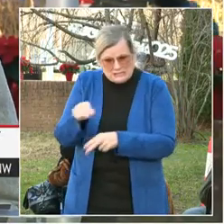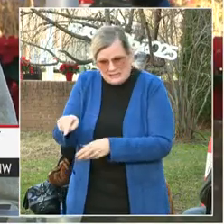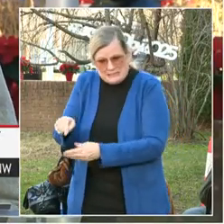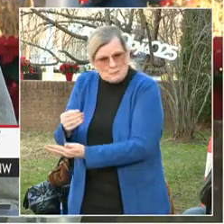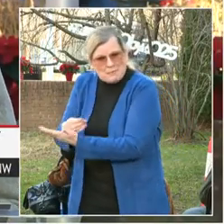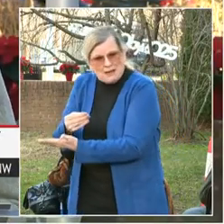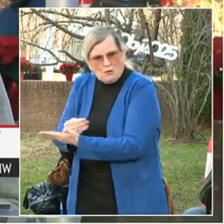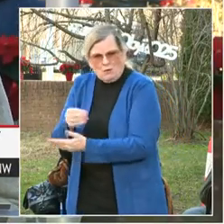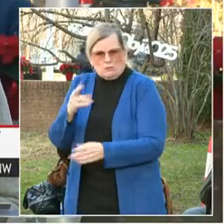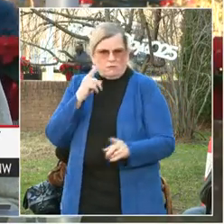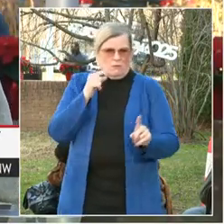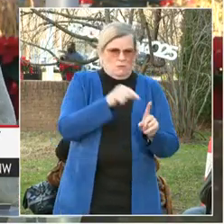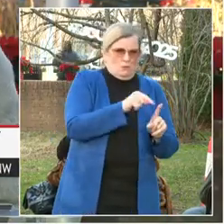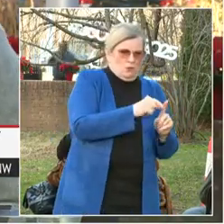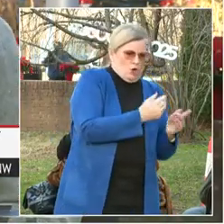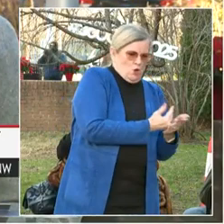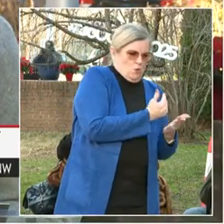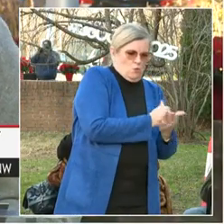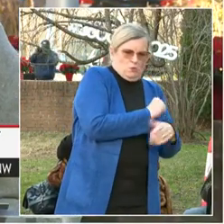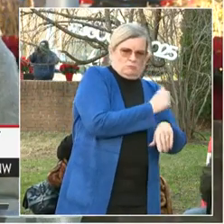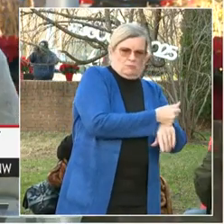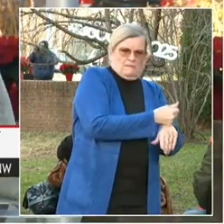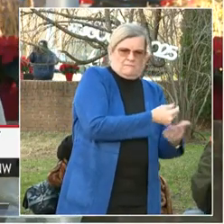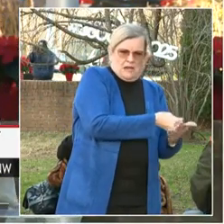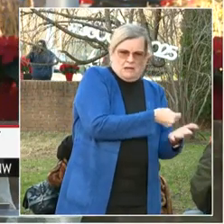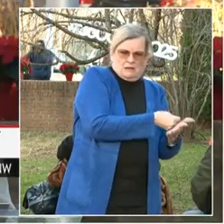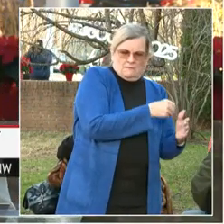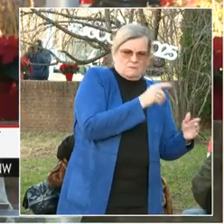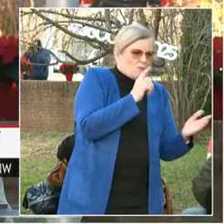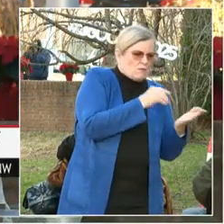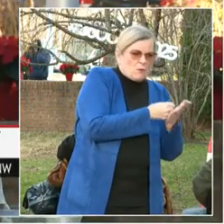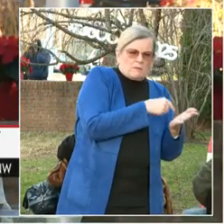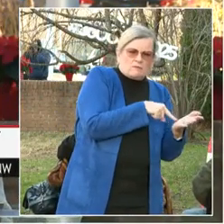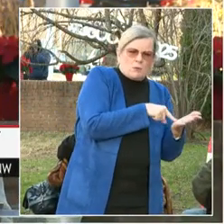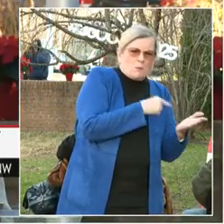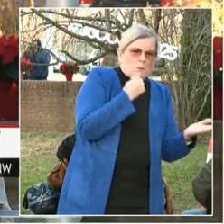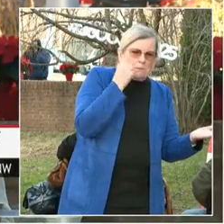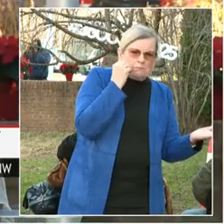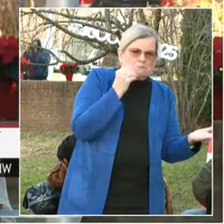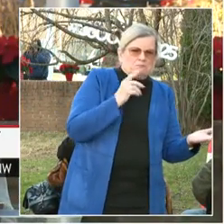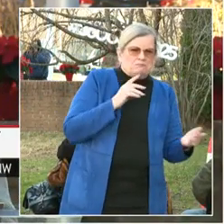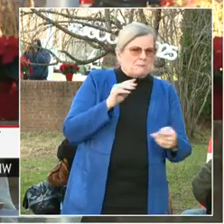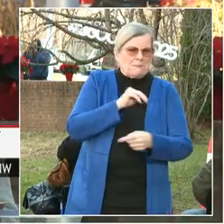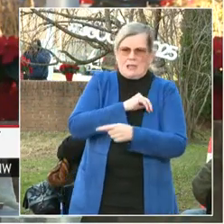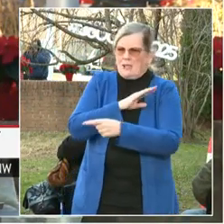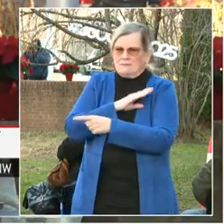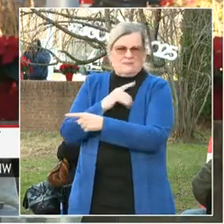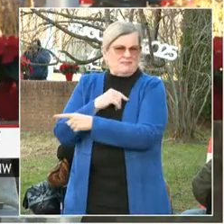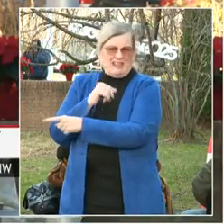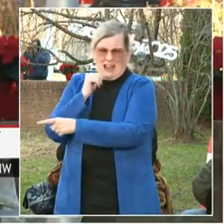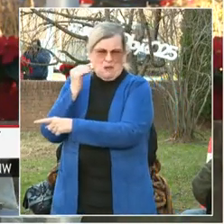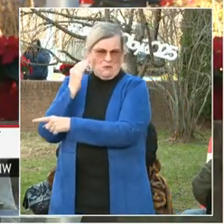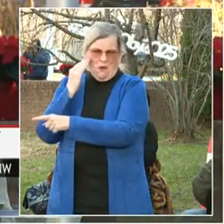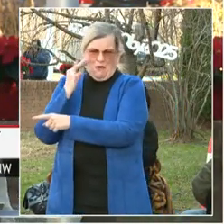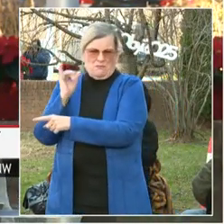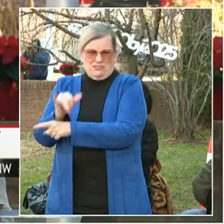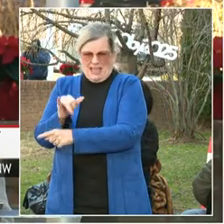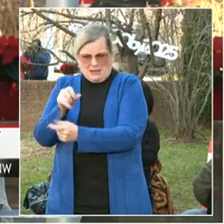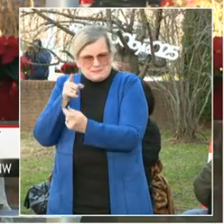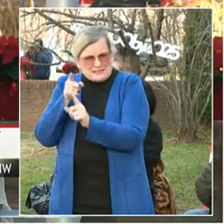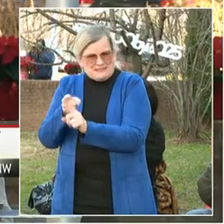to affordability covenants? I don't know if it's using that money, but we'll get back to you on that.